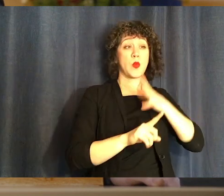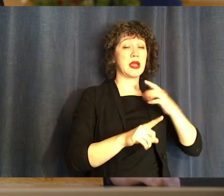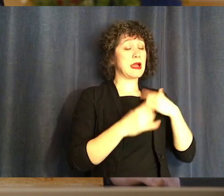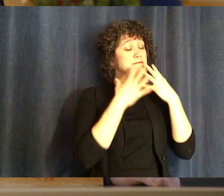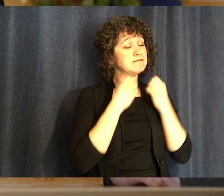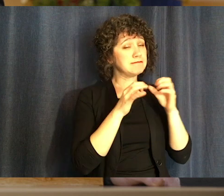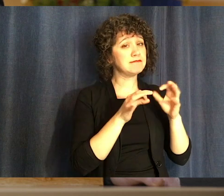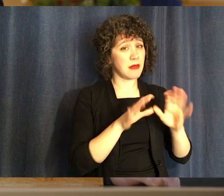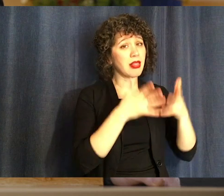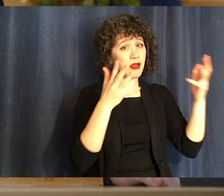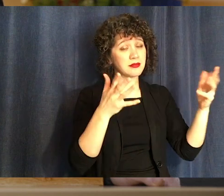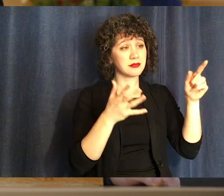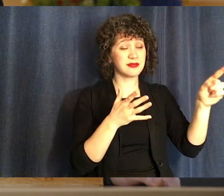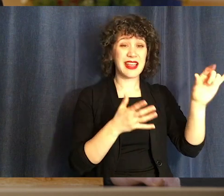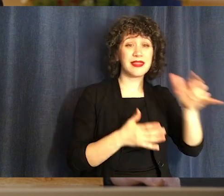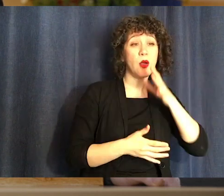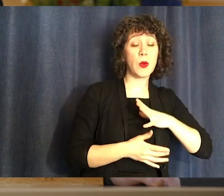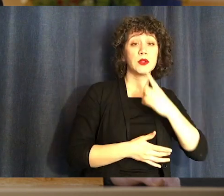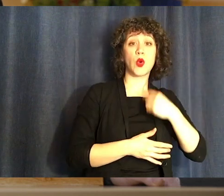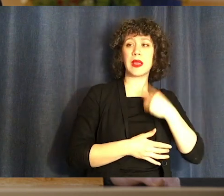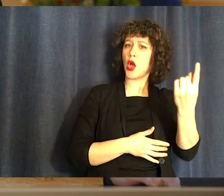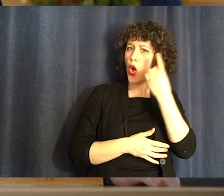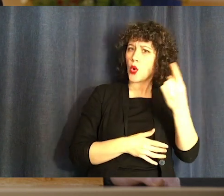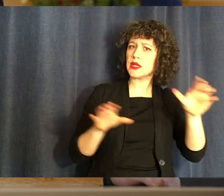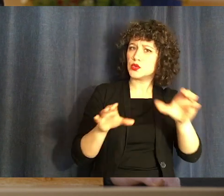do good. Always do good.